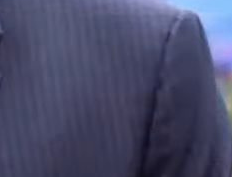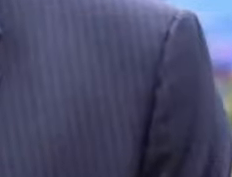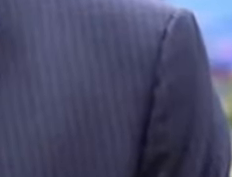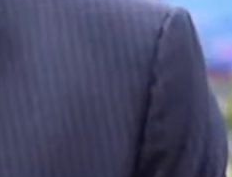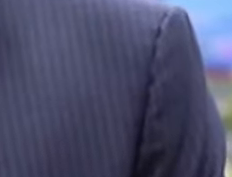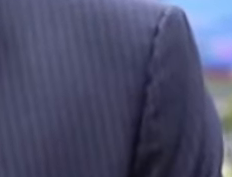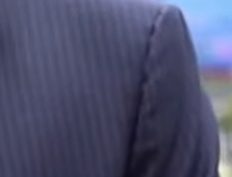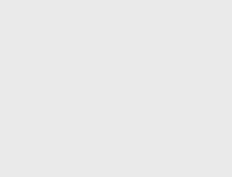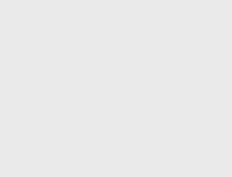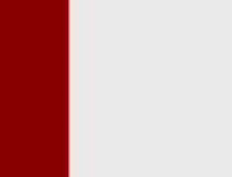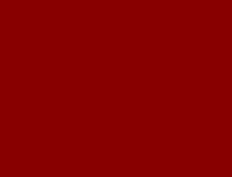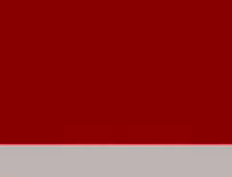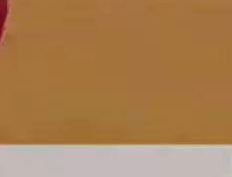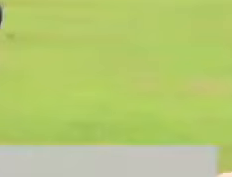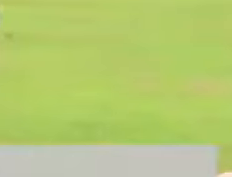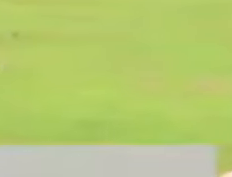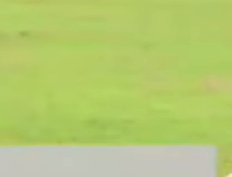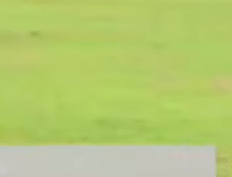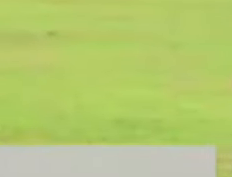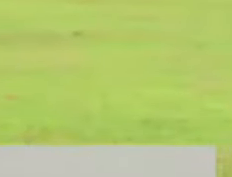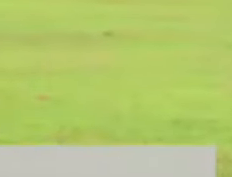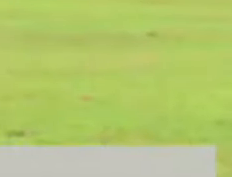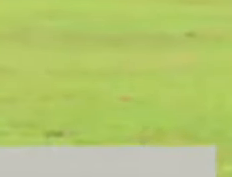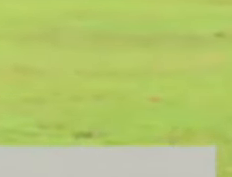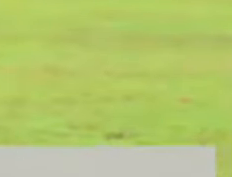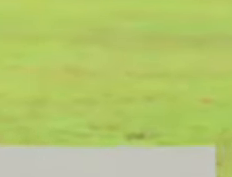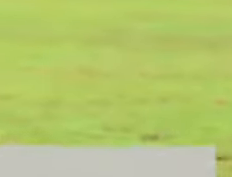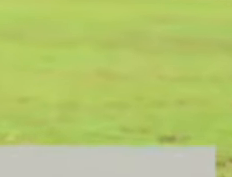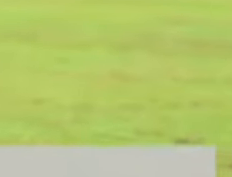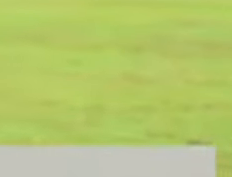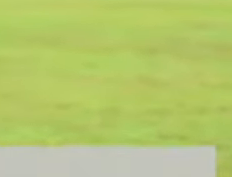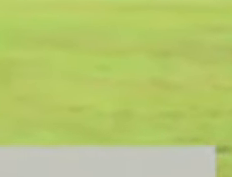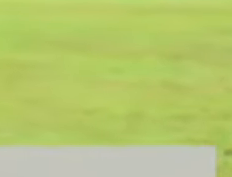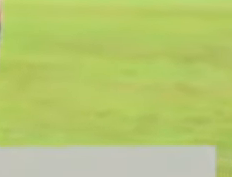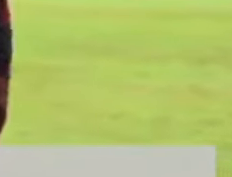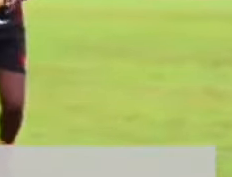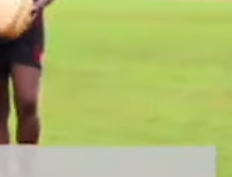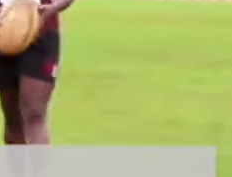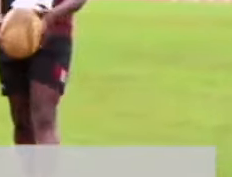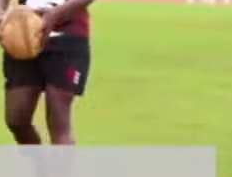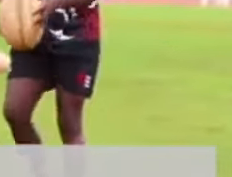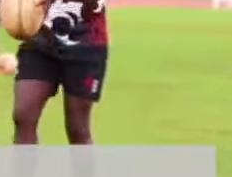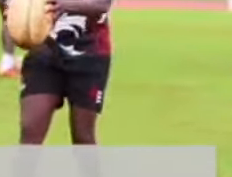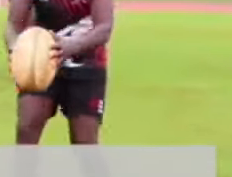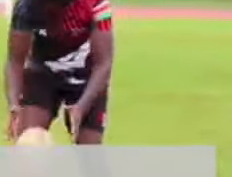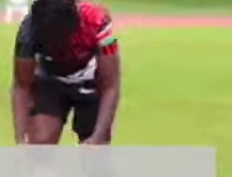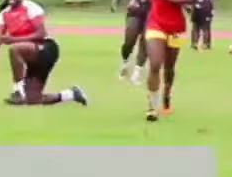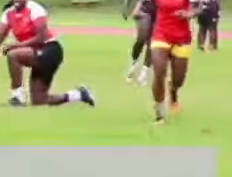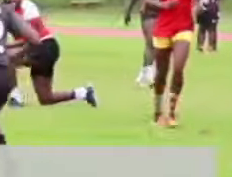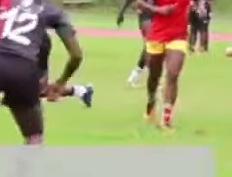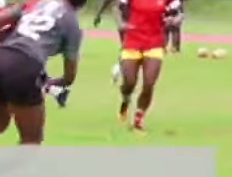attracting Kenyan companies to establish. Up next in sports, Kenya Lionesses eye a semi-final.